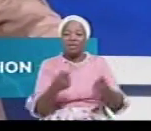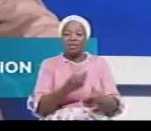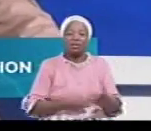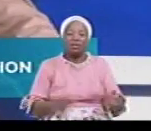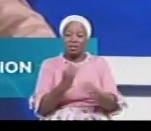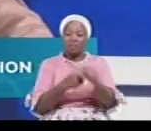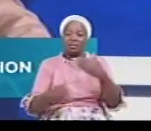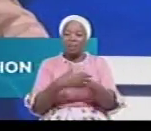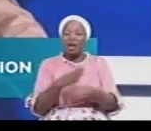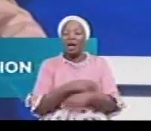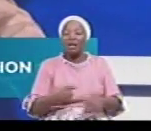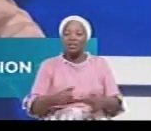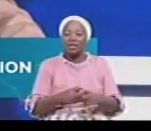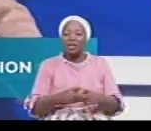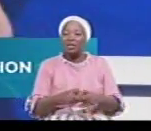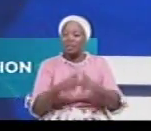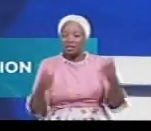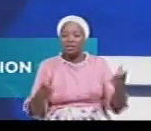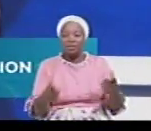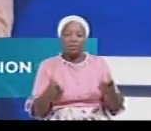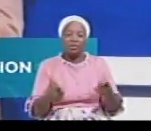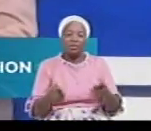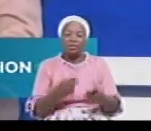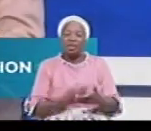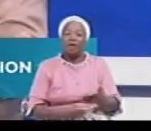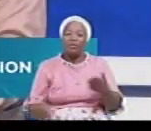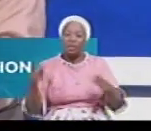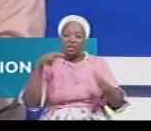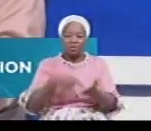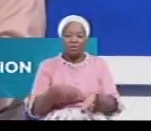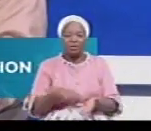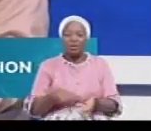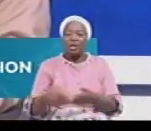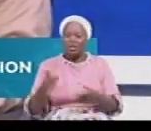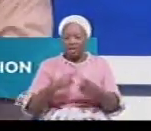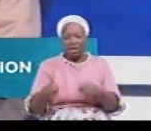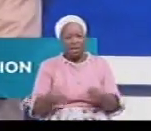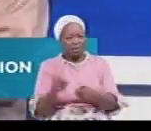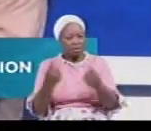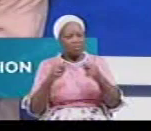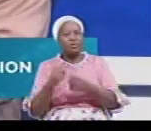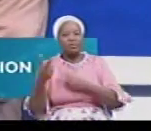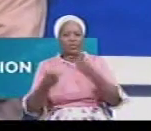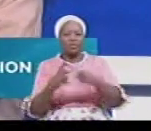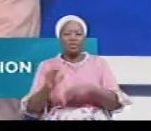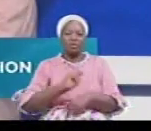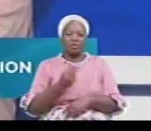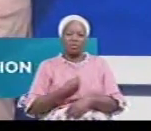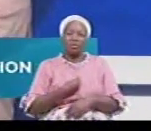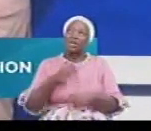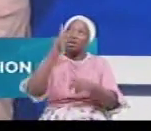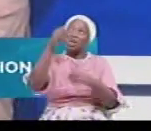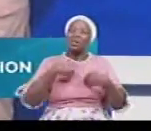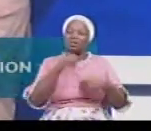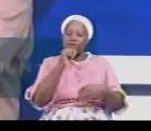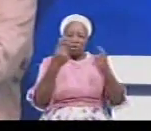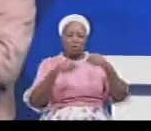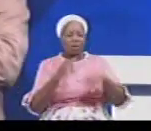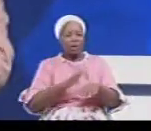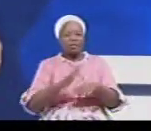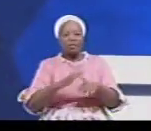gracious regeneration. As he comes to visit us, He has not come